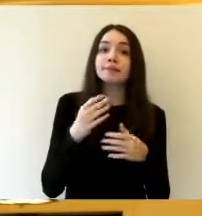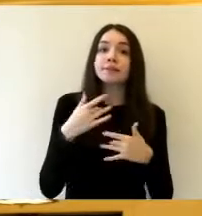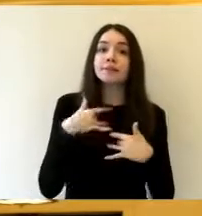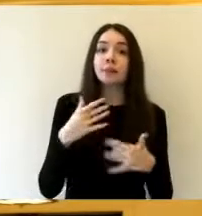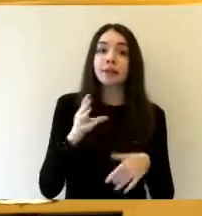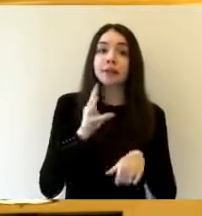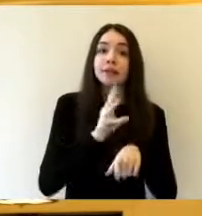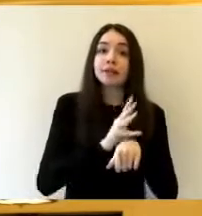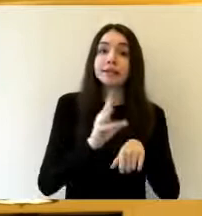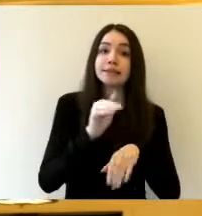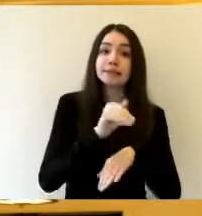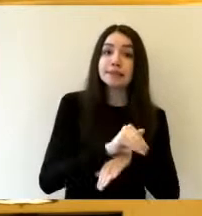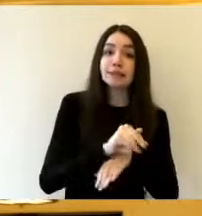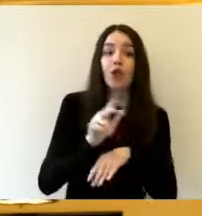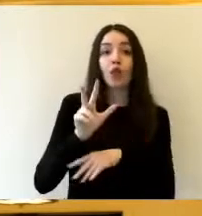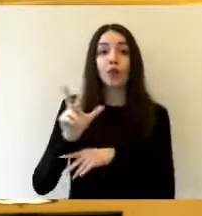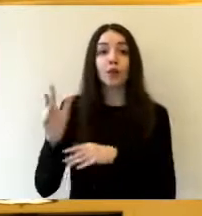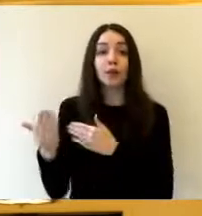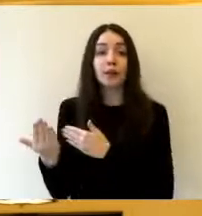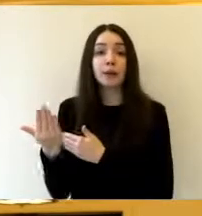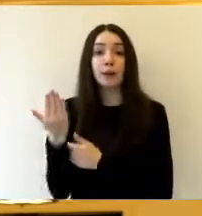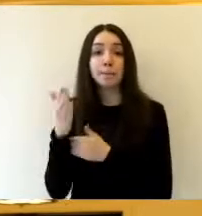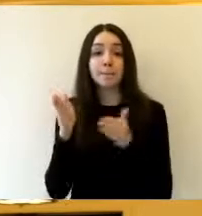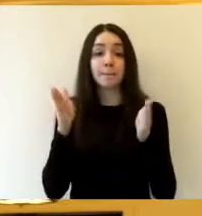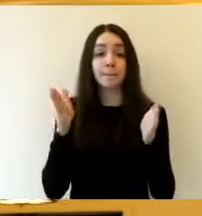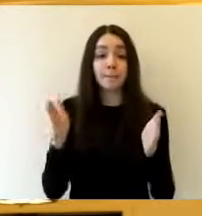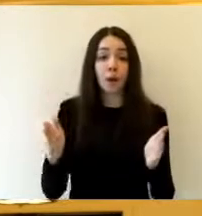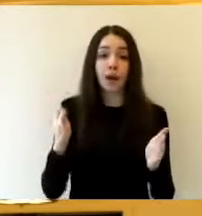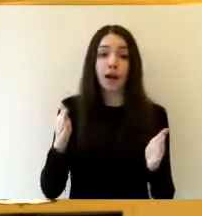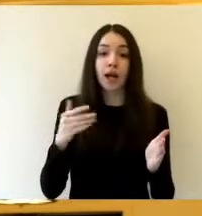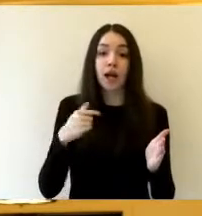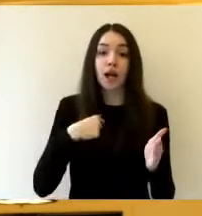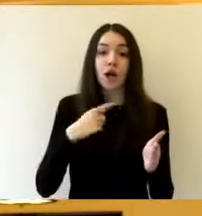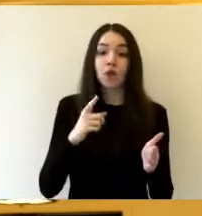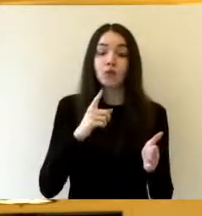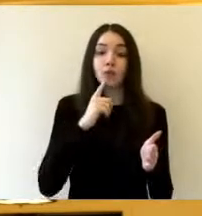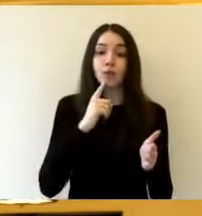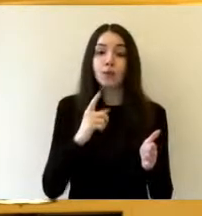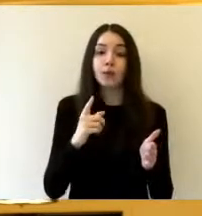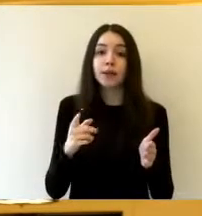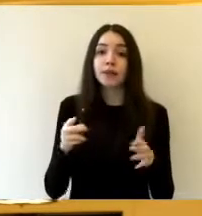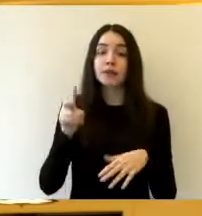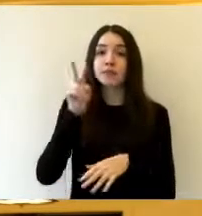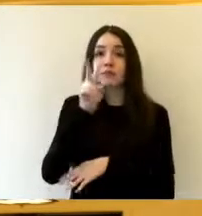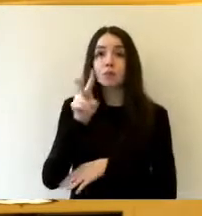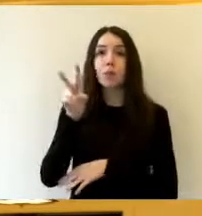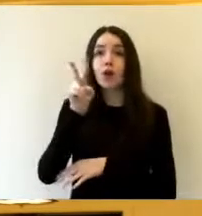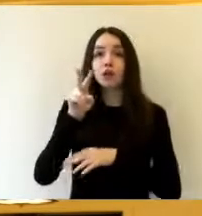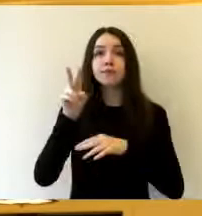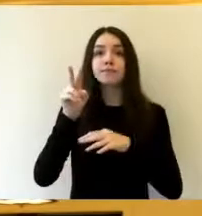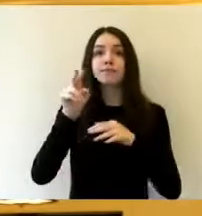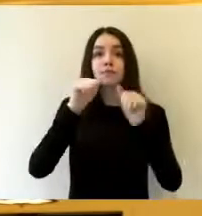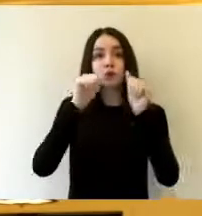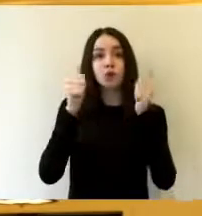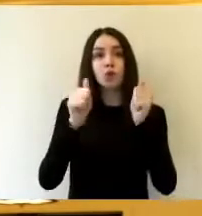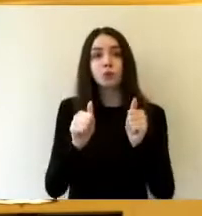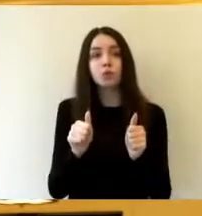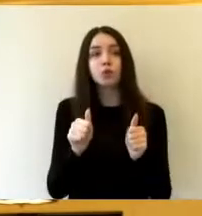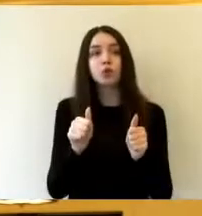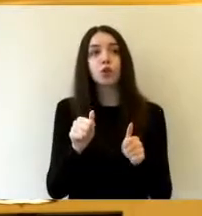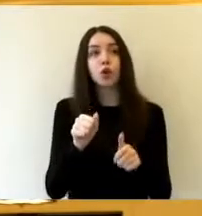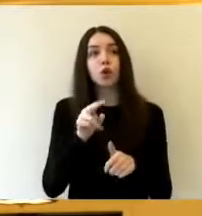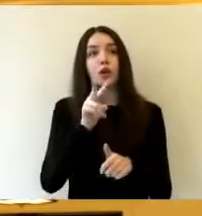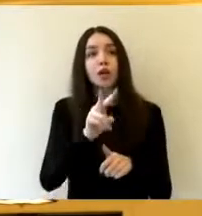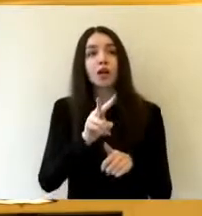a.m., and it's pretty quiet in that place. But I spent a lot of time looking at the sculpture in there, and it occurred to me that the sculpture was just